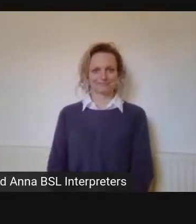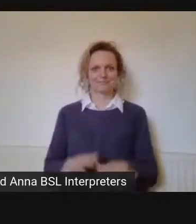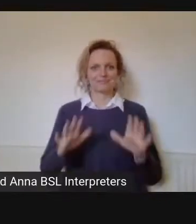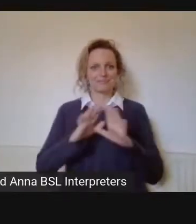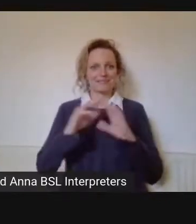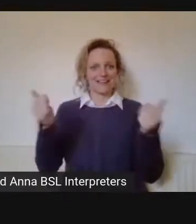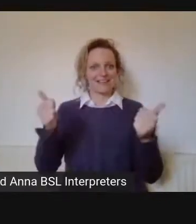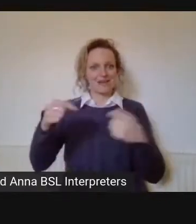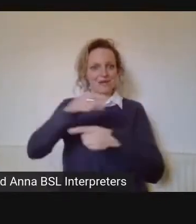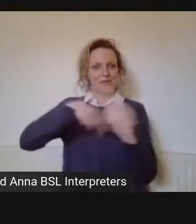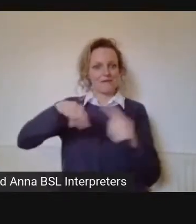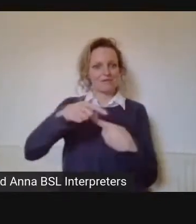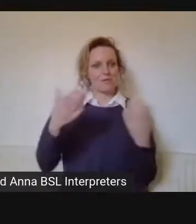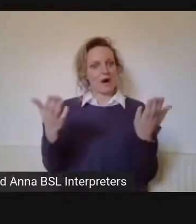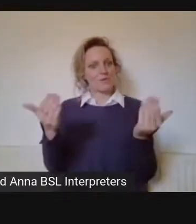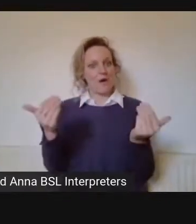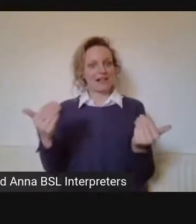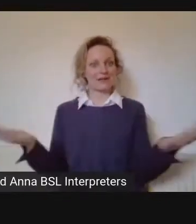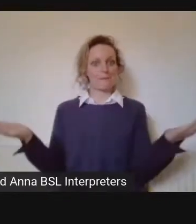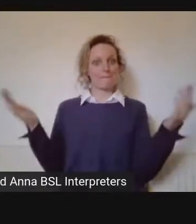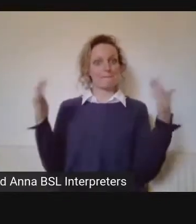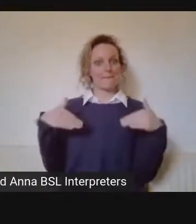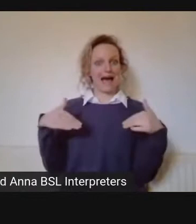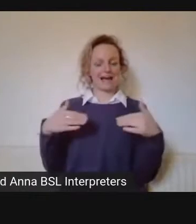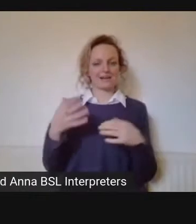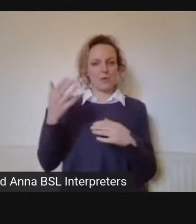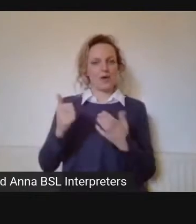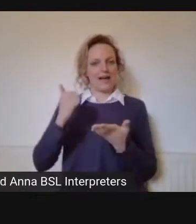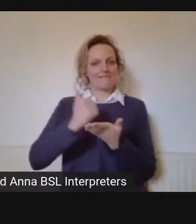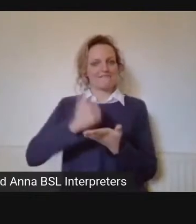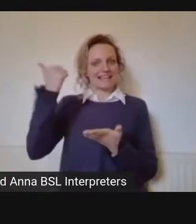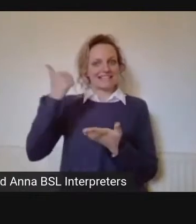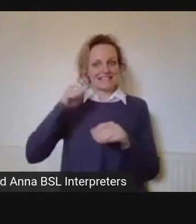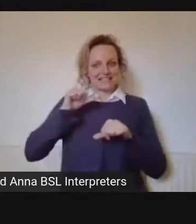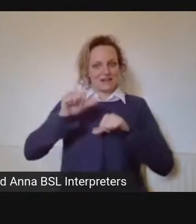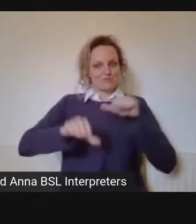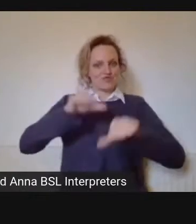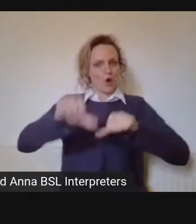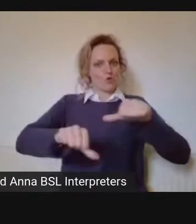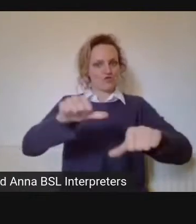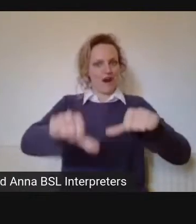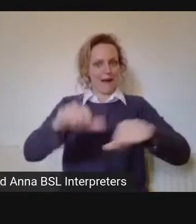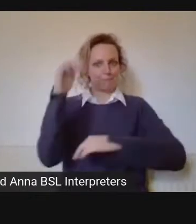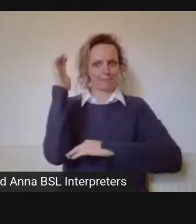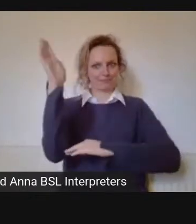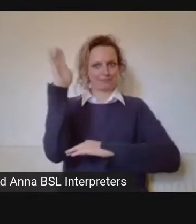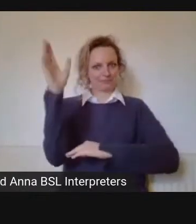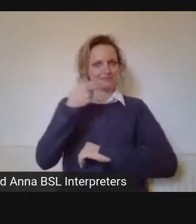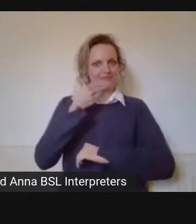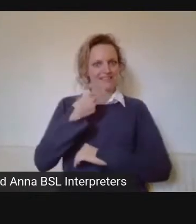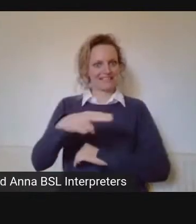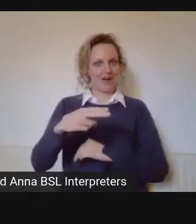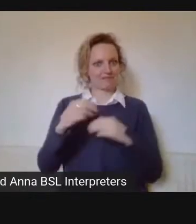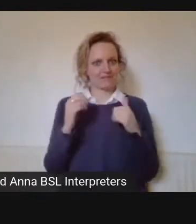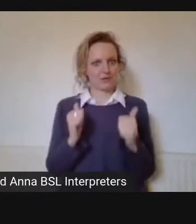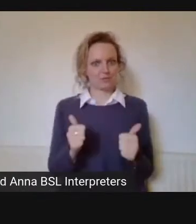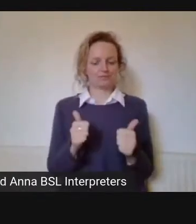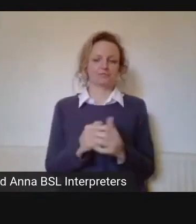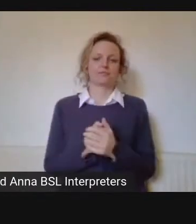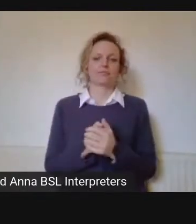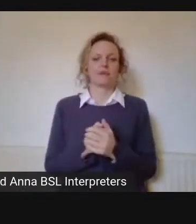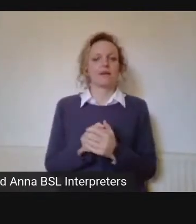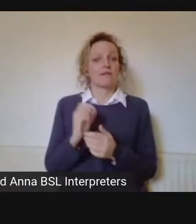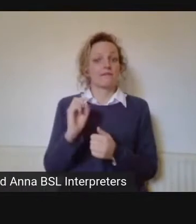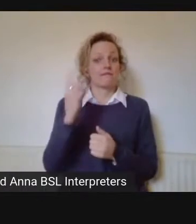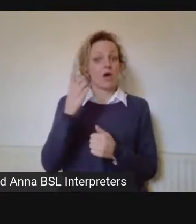Hi everyone, welcome back. We have a fantastic program ahead of us for this afternoon. I just want